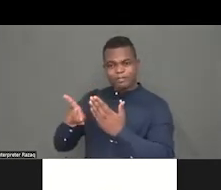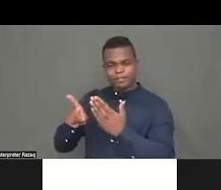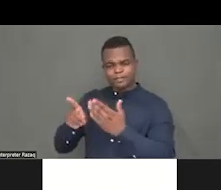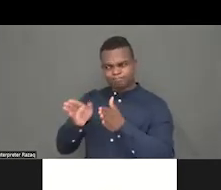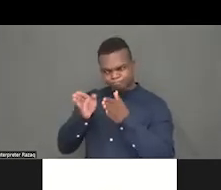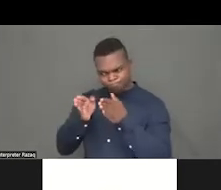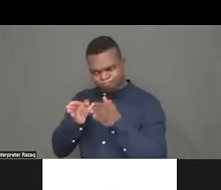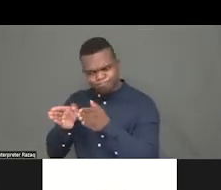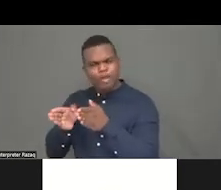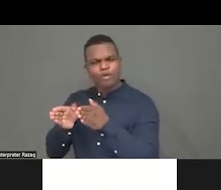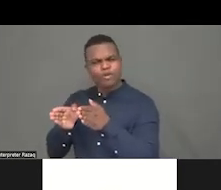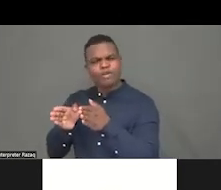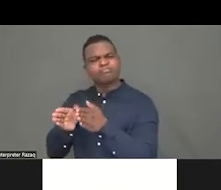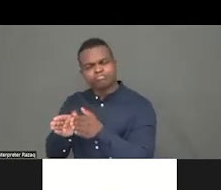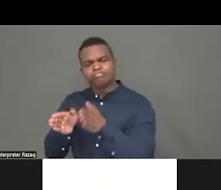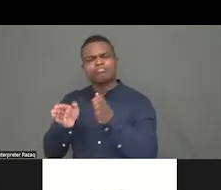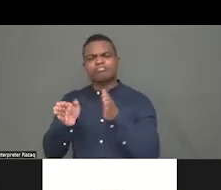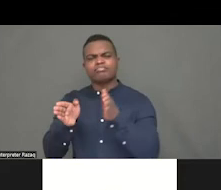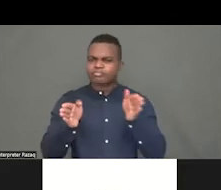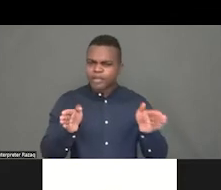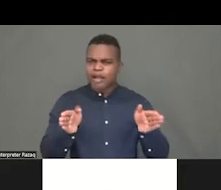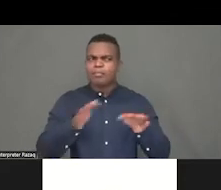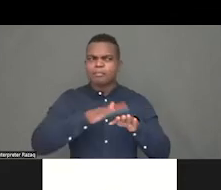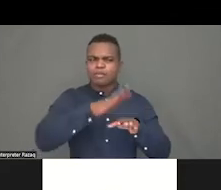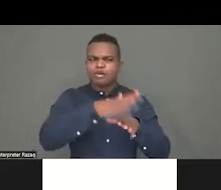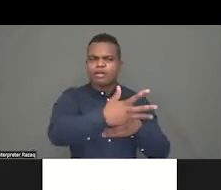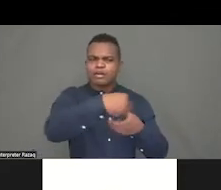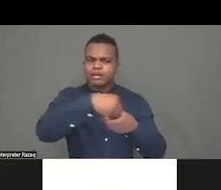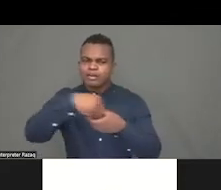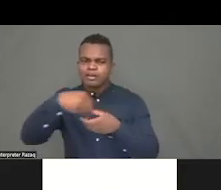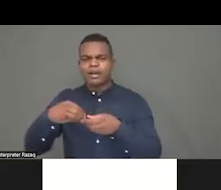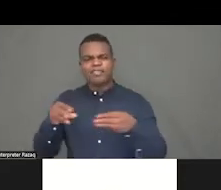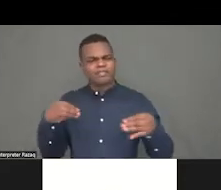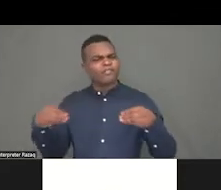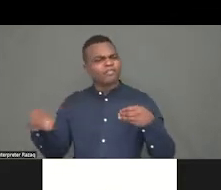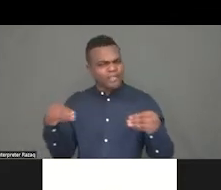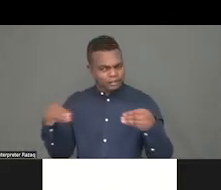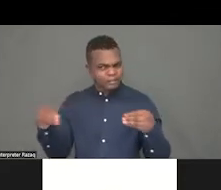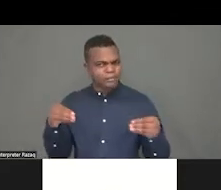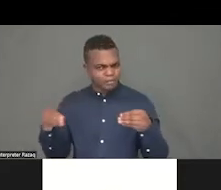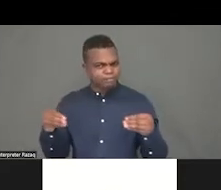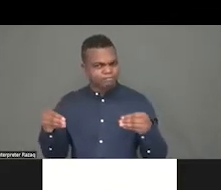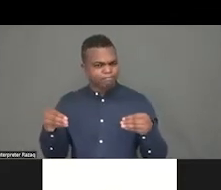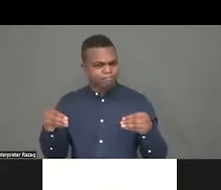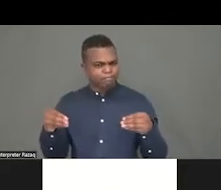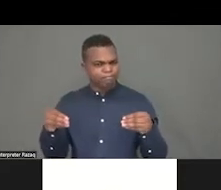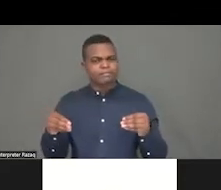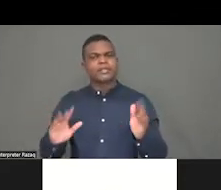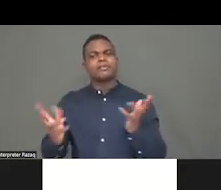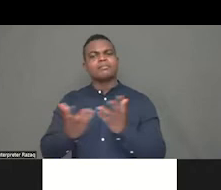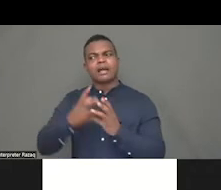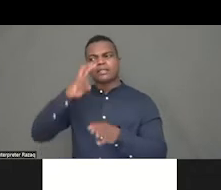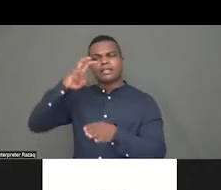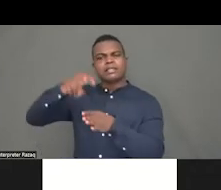it tailored to the specific needs of even an individual student with a kind of impairment will be also very, very